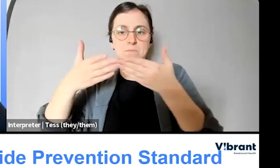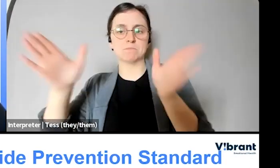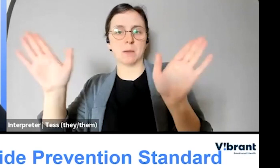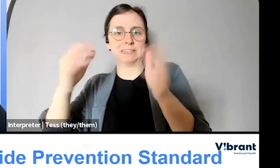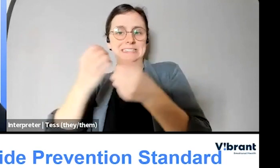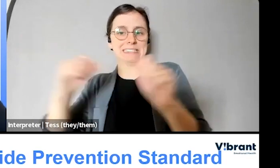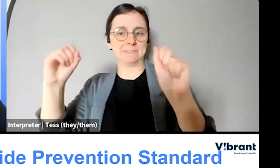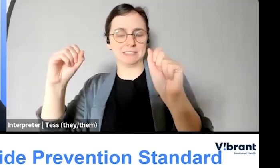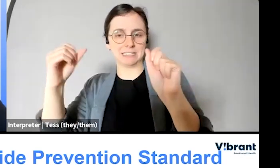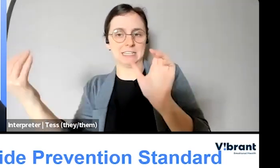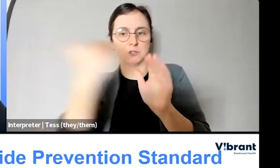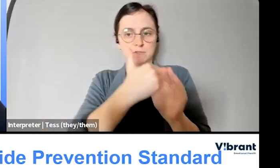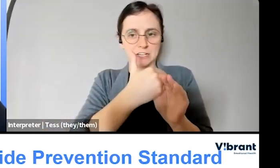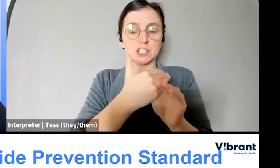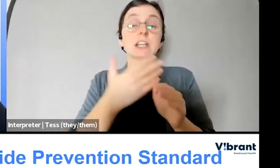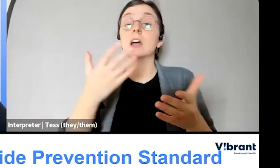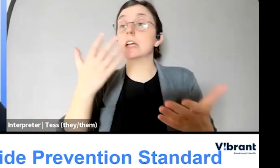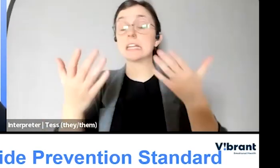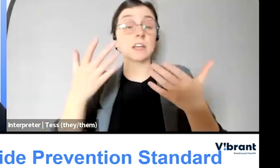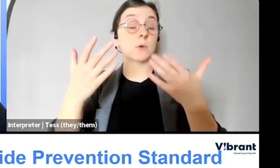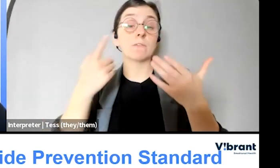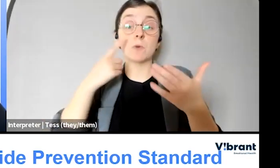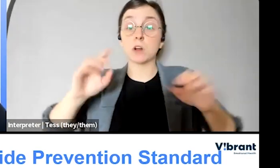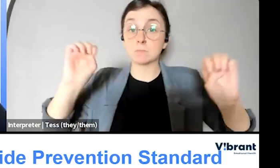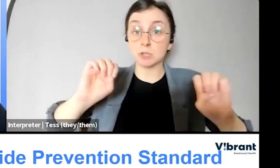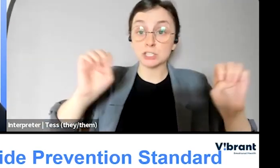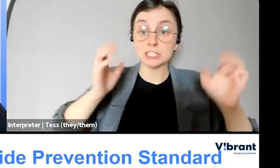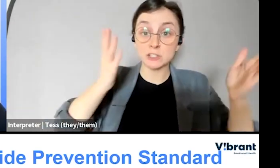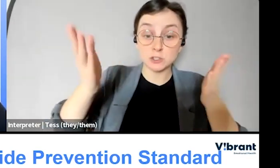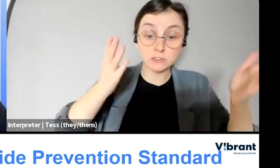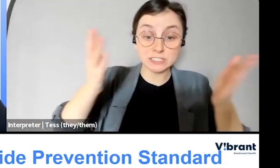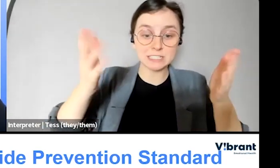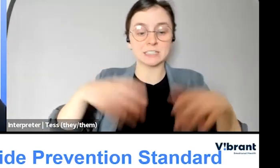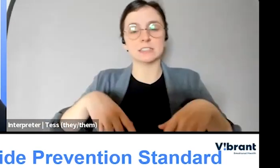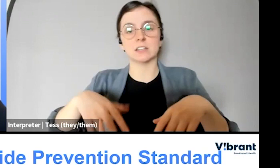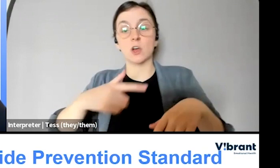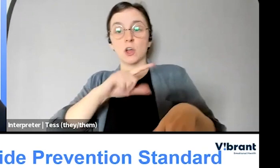911 for either emergency service, law enforcement, or other deployment.